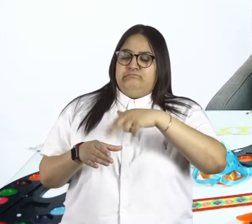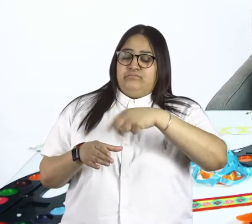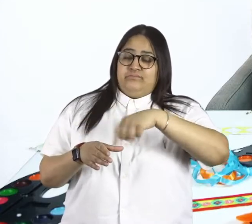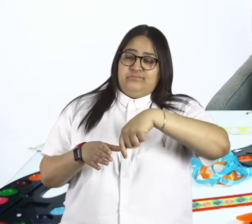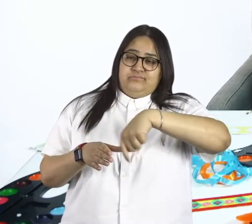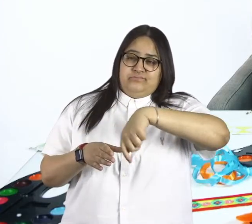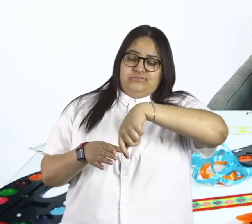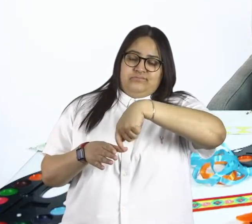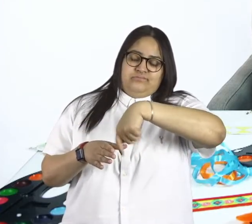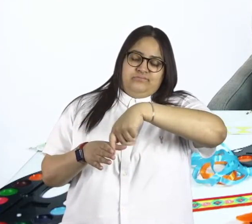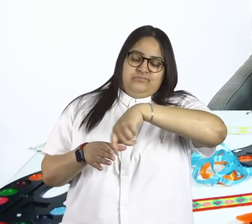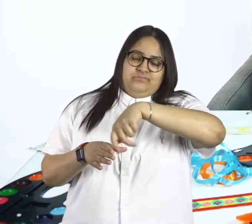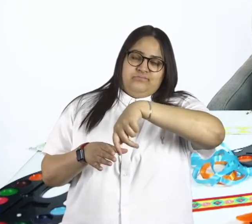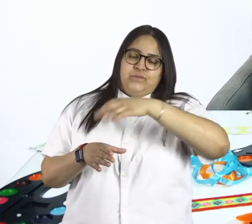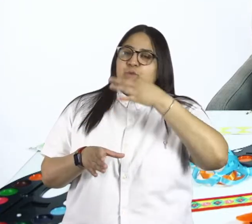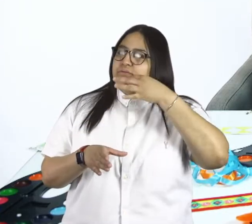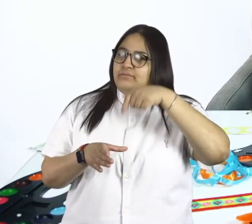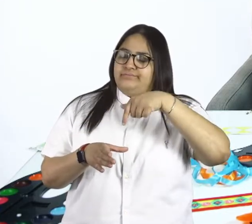the water.